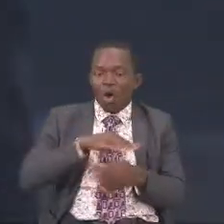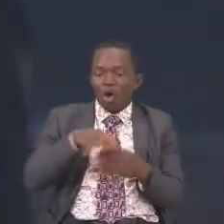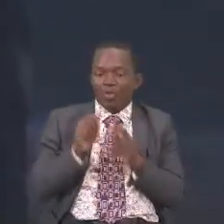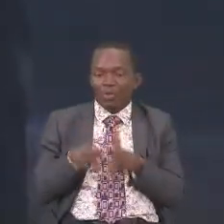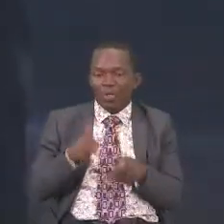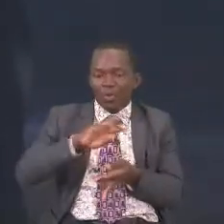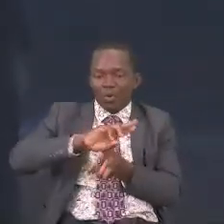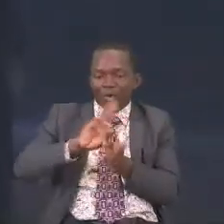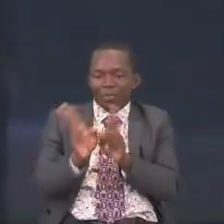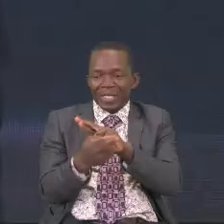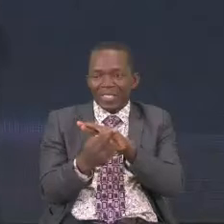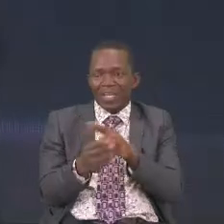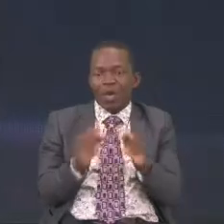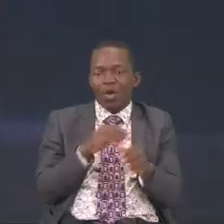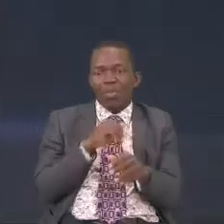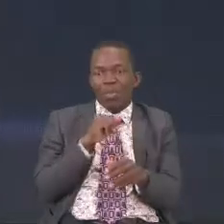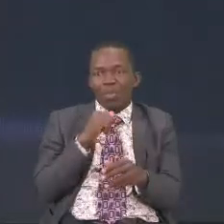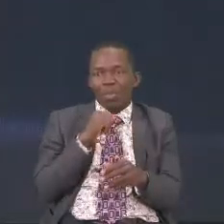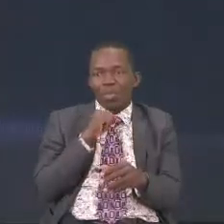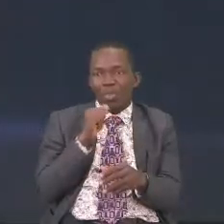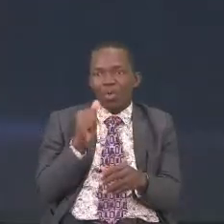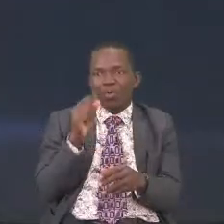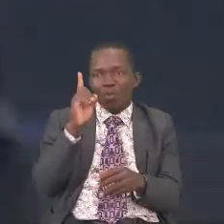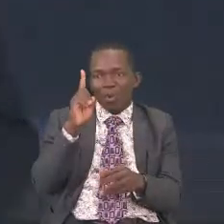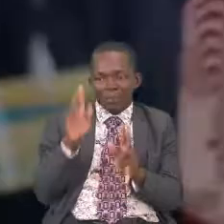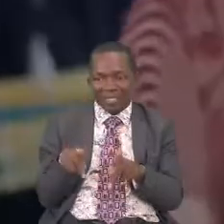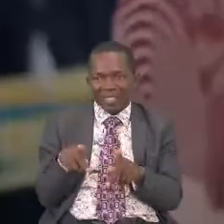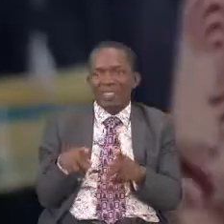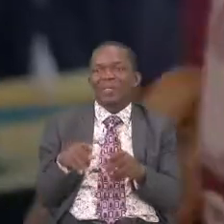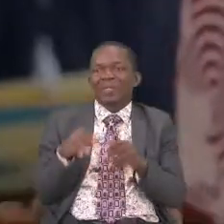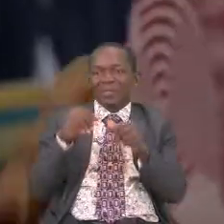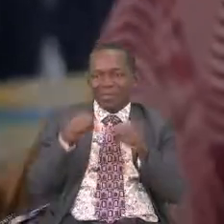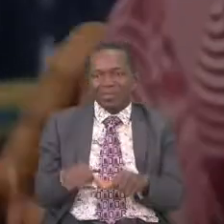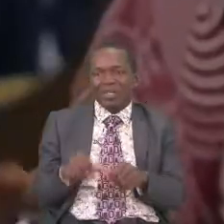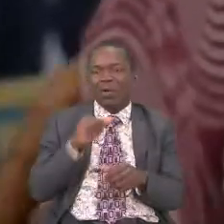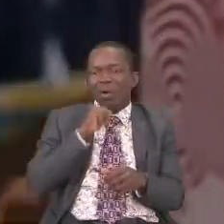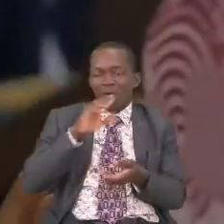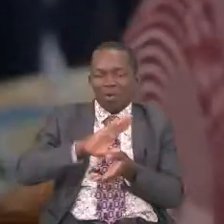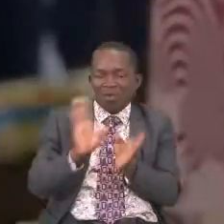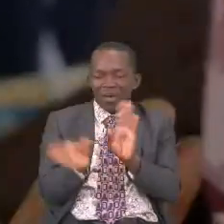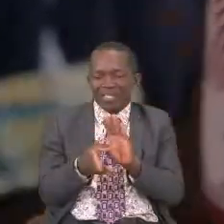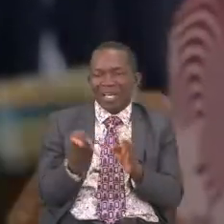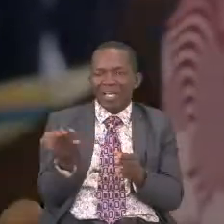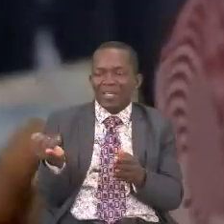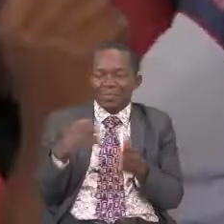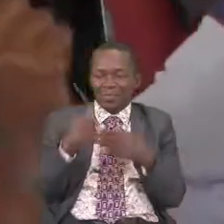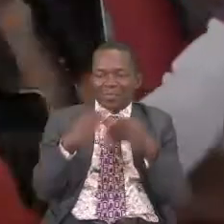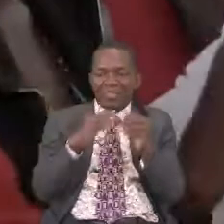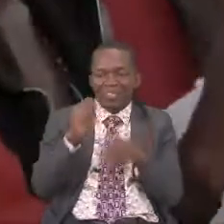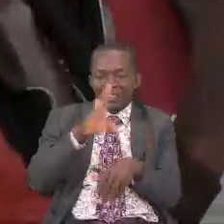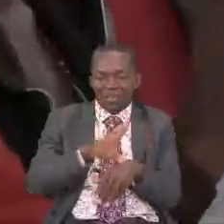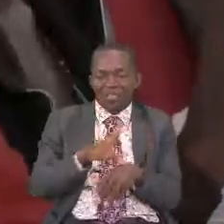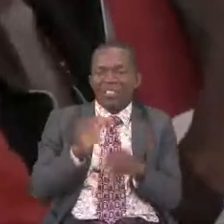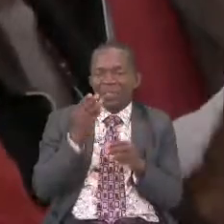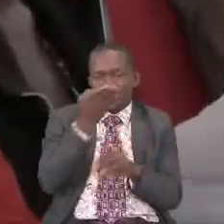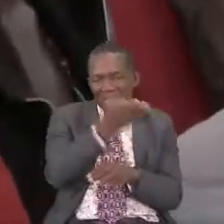No single unbeliever in that city. And they built a church there, and people from all around